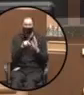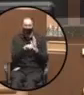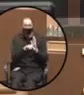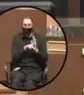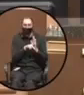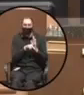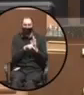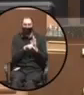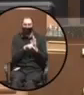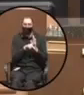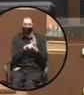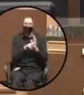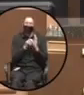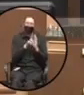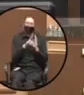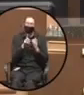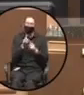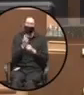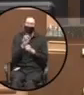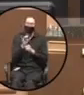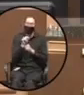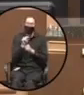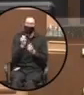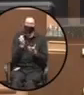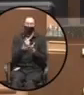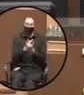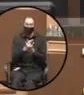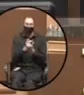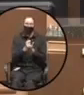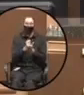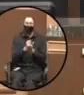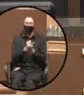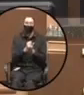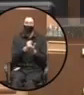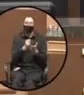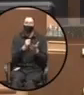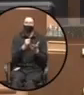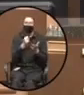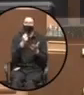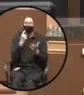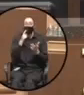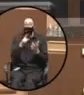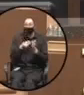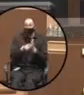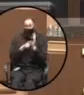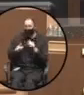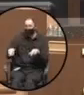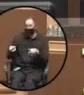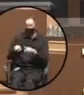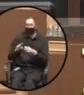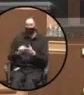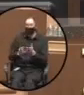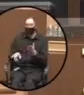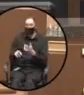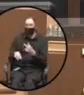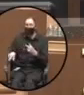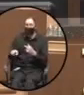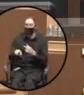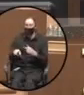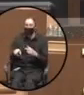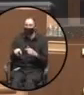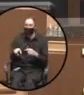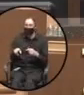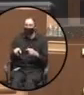policy, this draft was approved, a requirement that those students who do